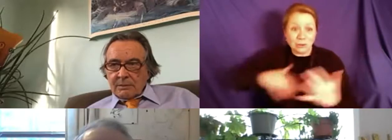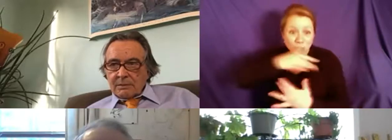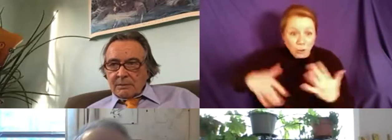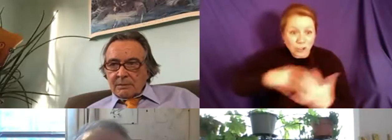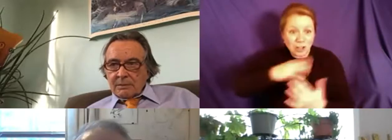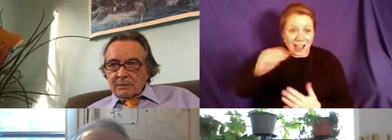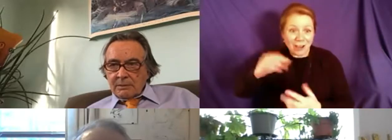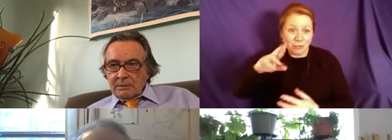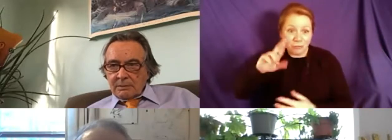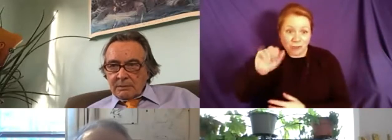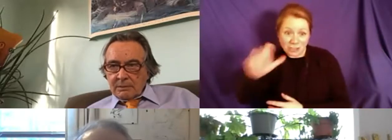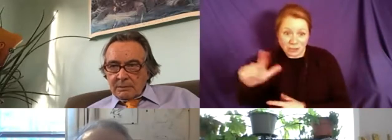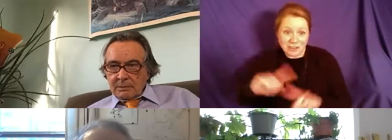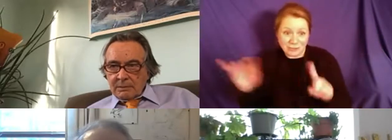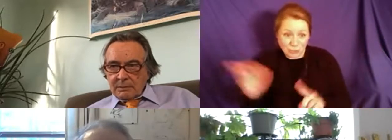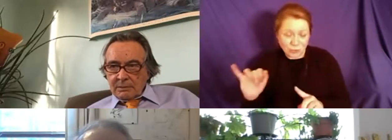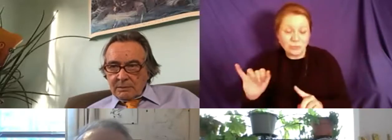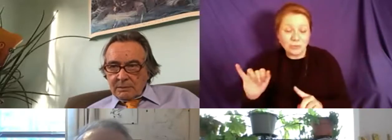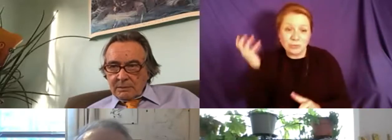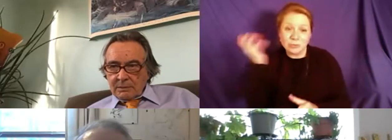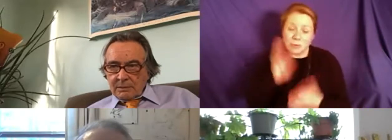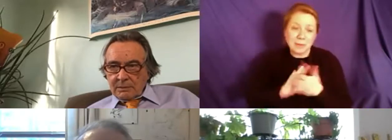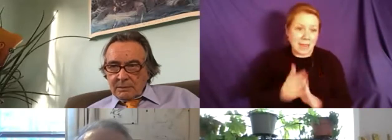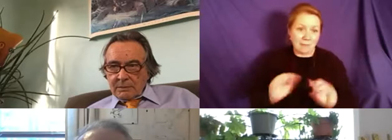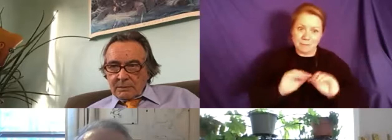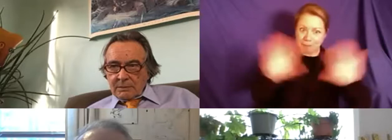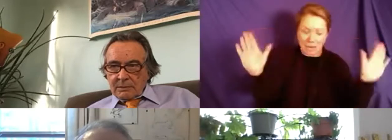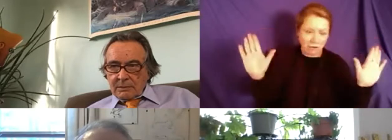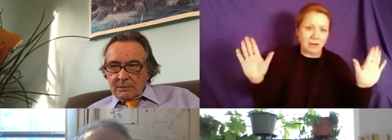differences, became very, very apparent.